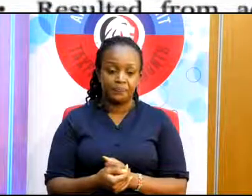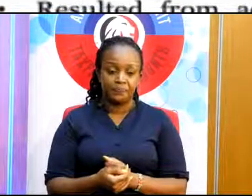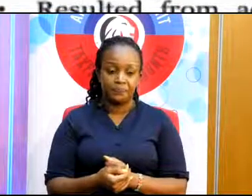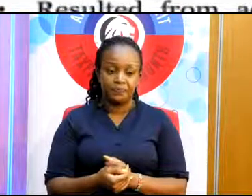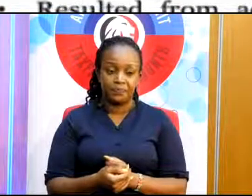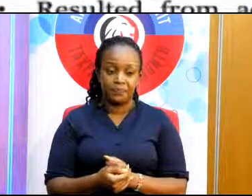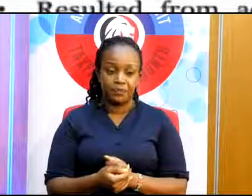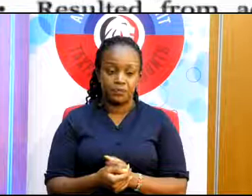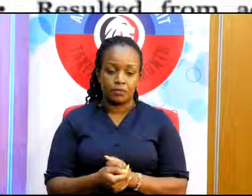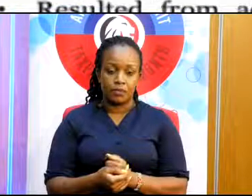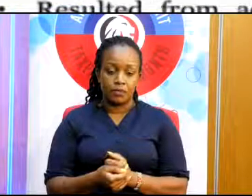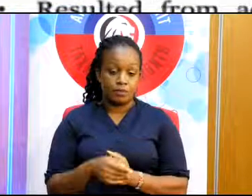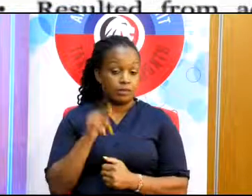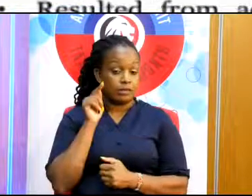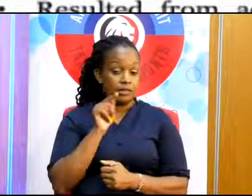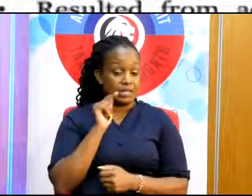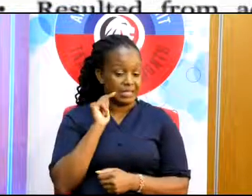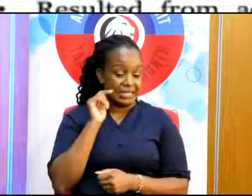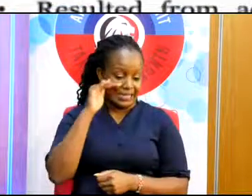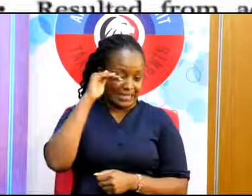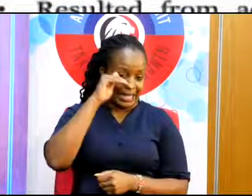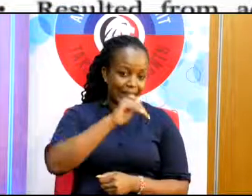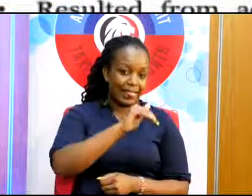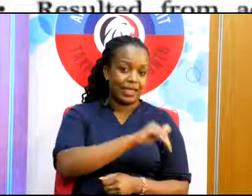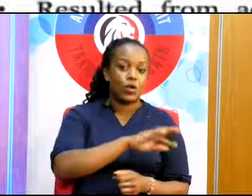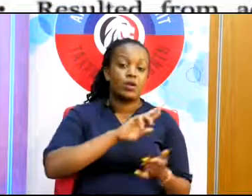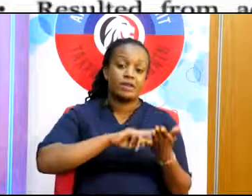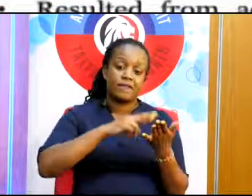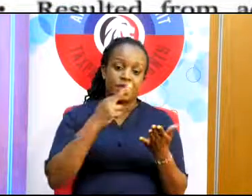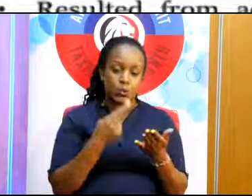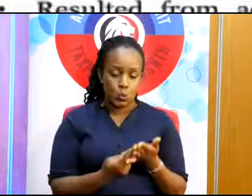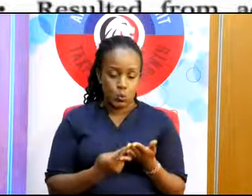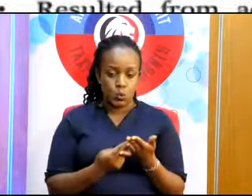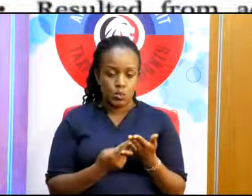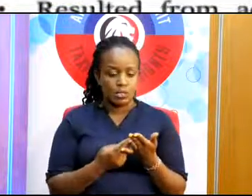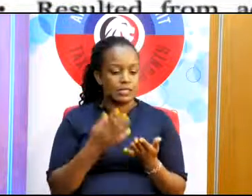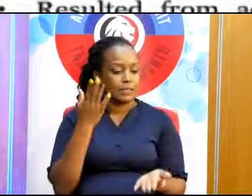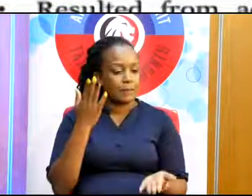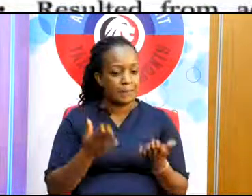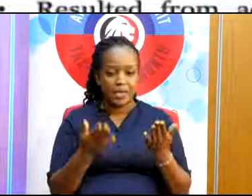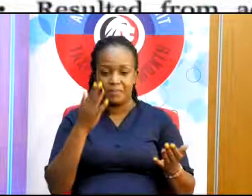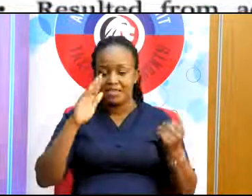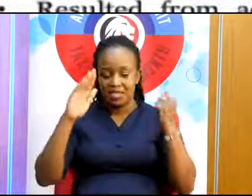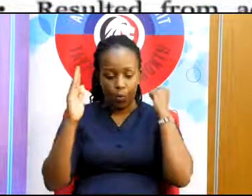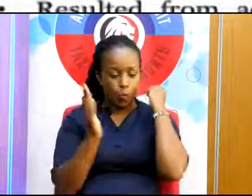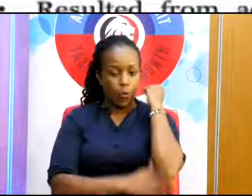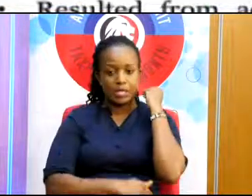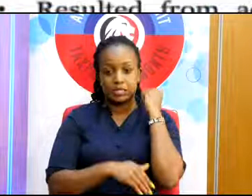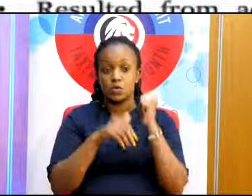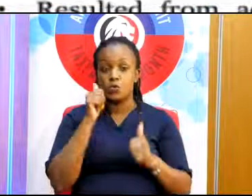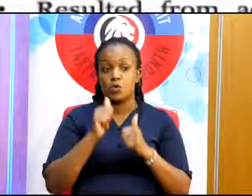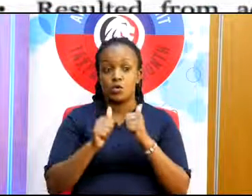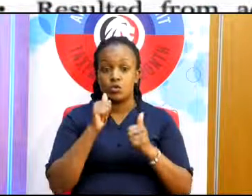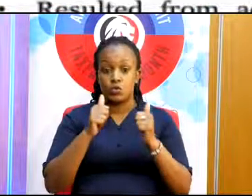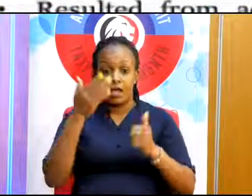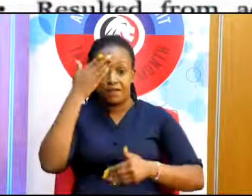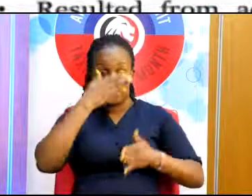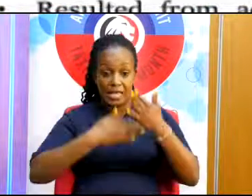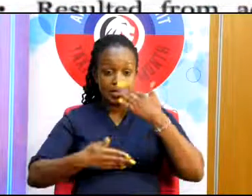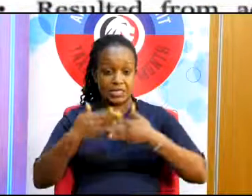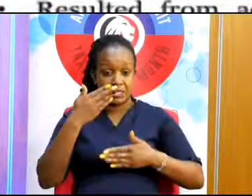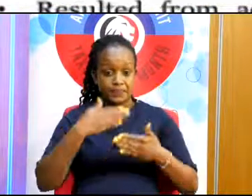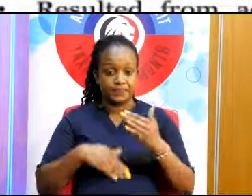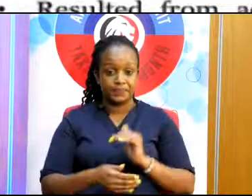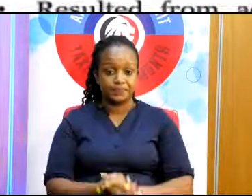This significant decline in revenue may be the worst we have faced in a decade.